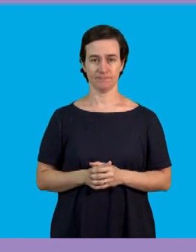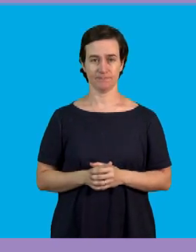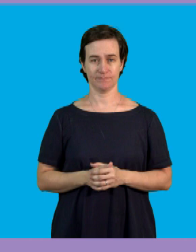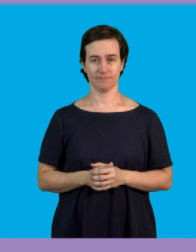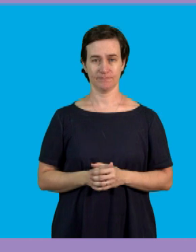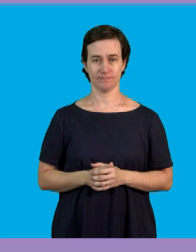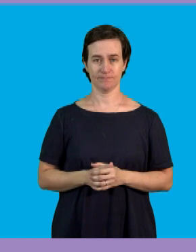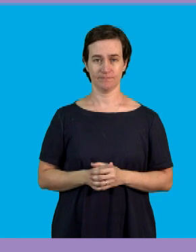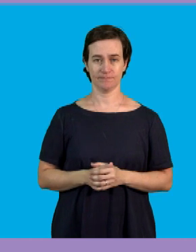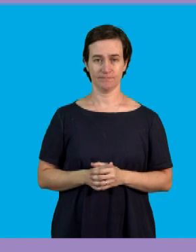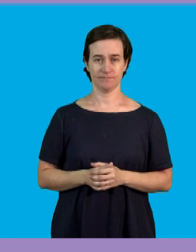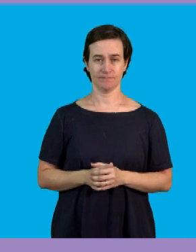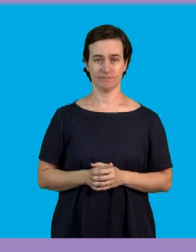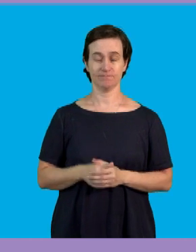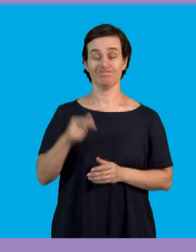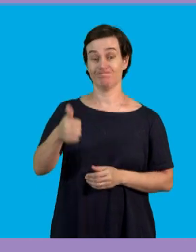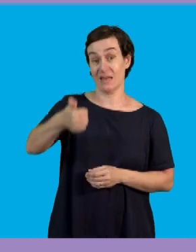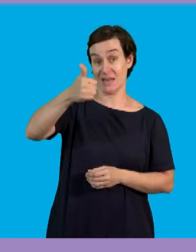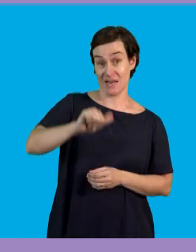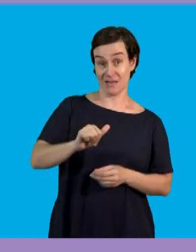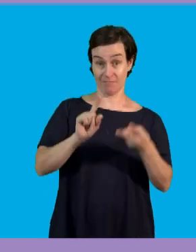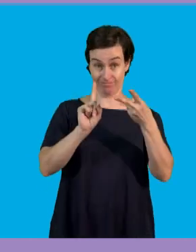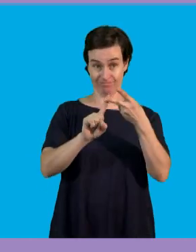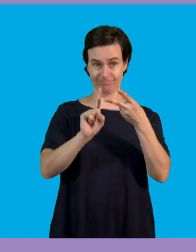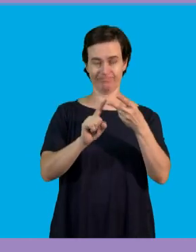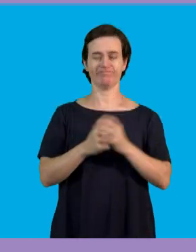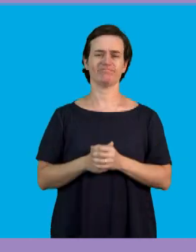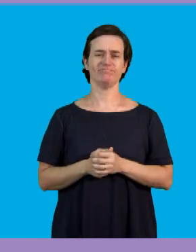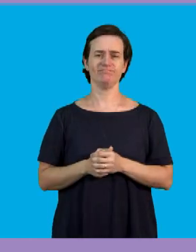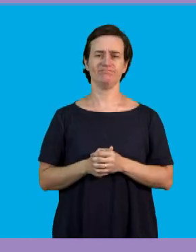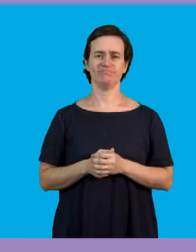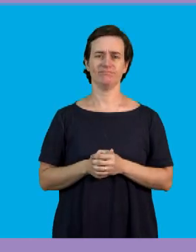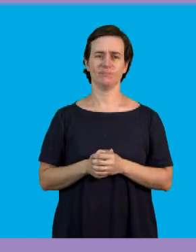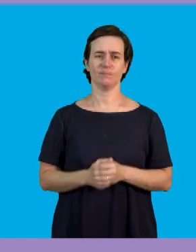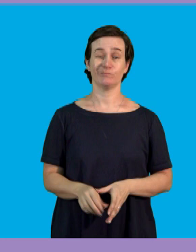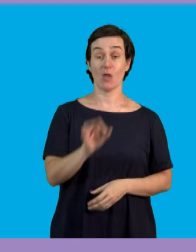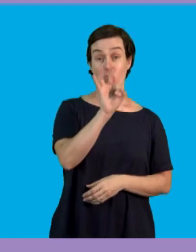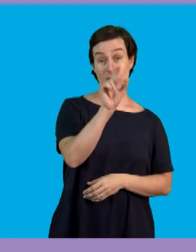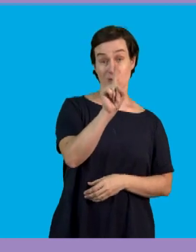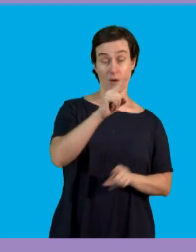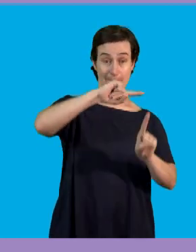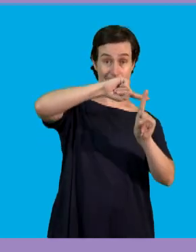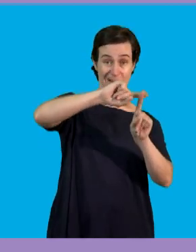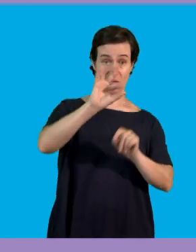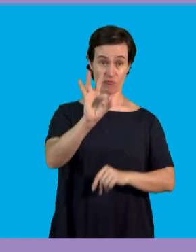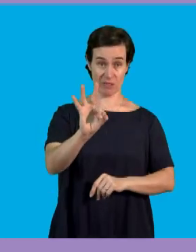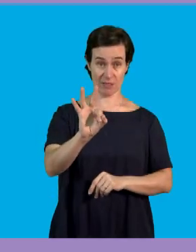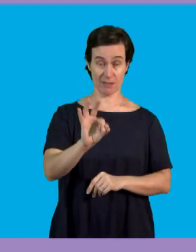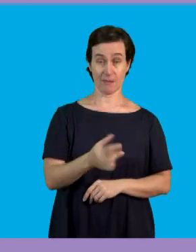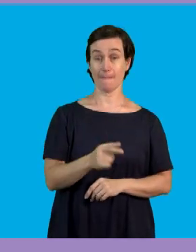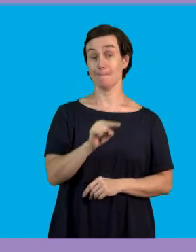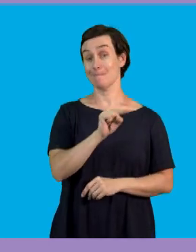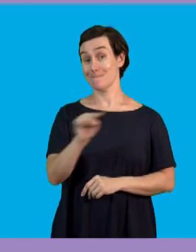answer. Let's move on to the next one. So the next one there is 31 plus